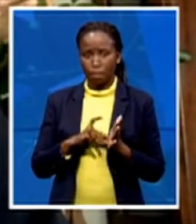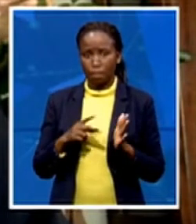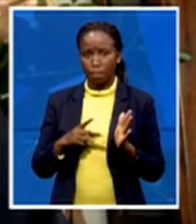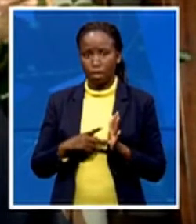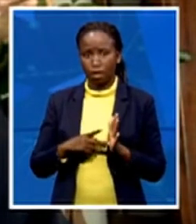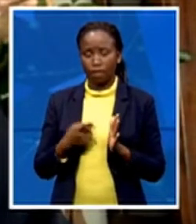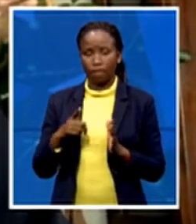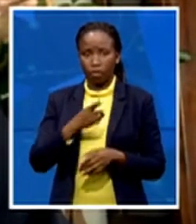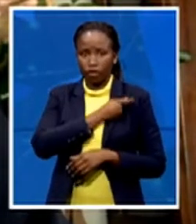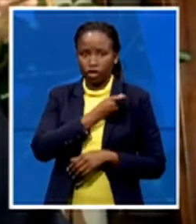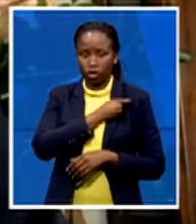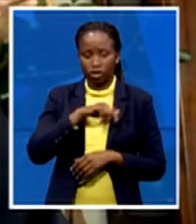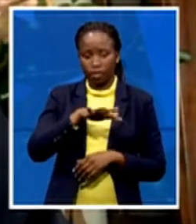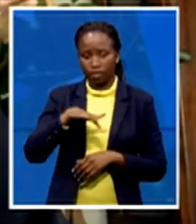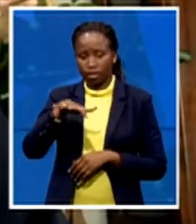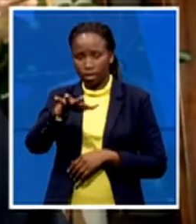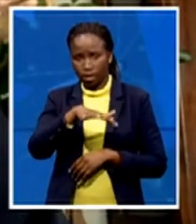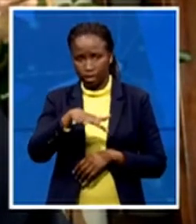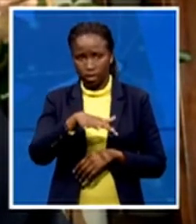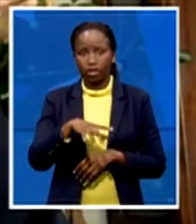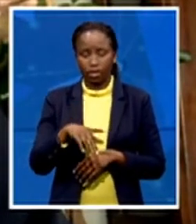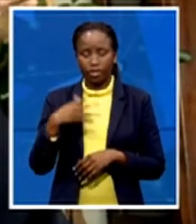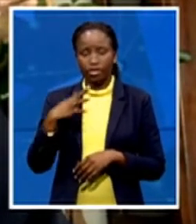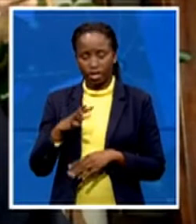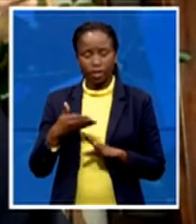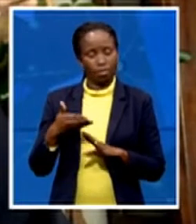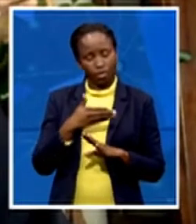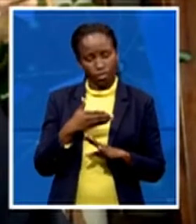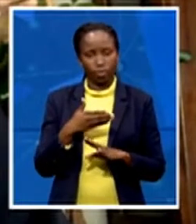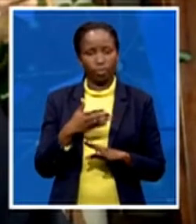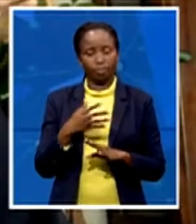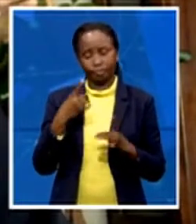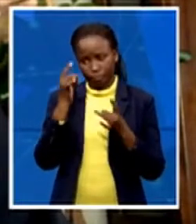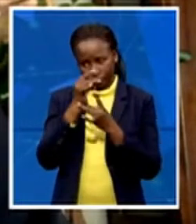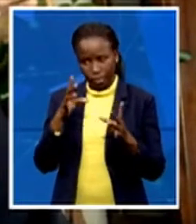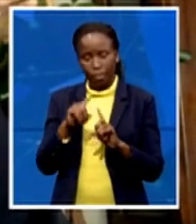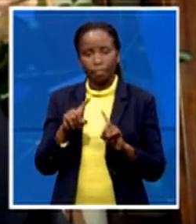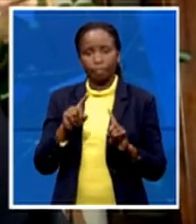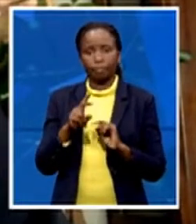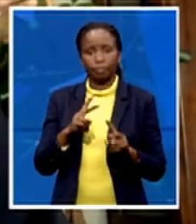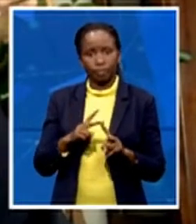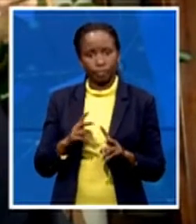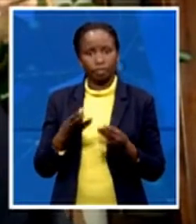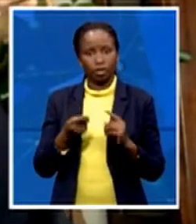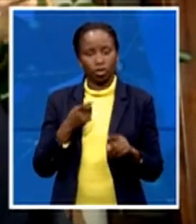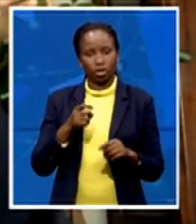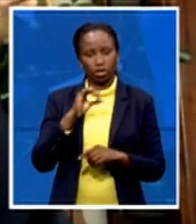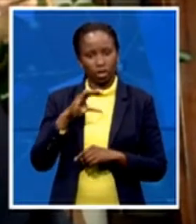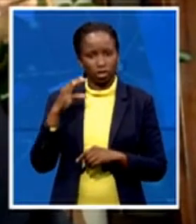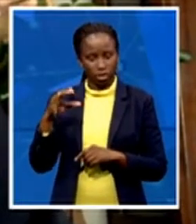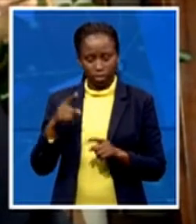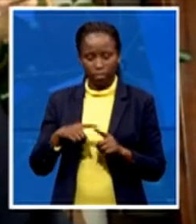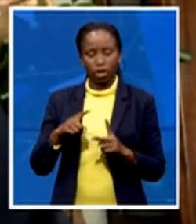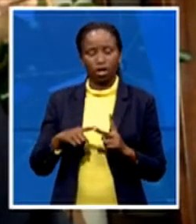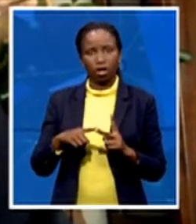it before, and I want to thank, first of all, the CTICC, the City of Cape Town, and our team, both